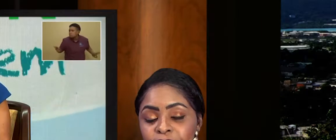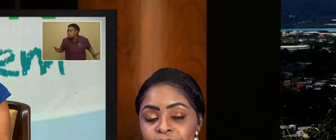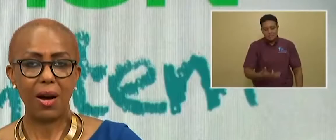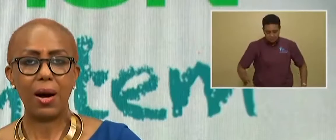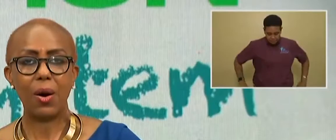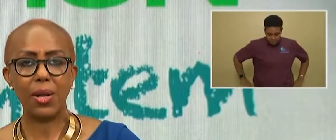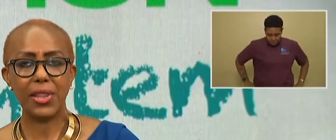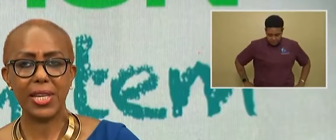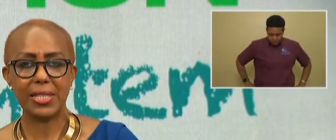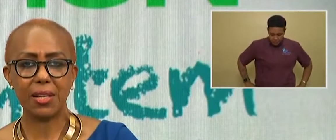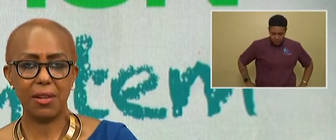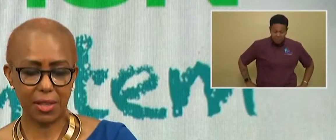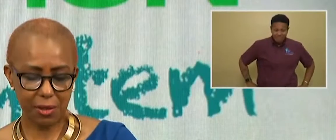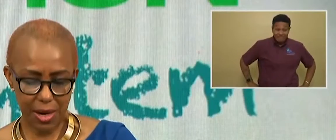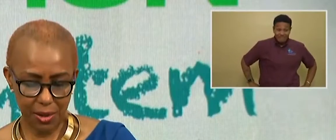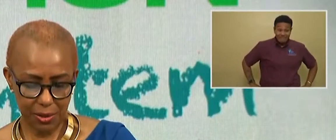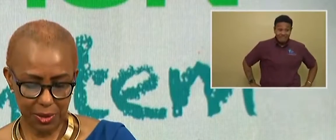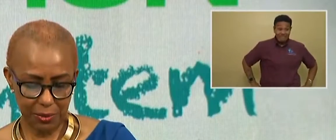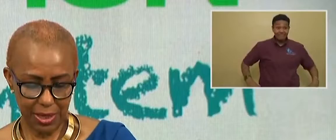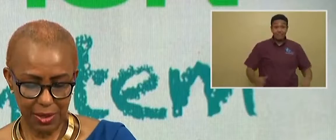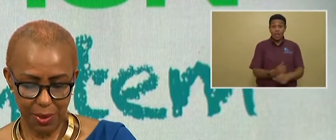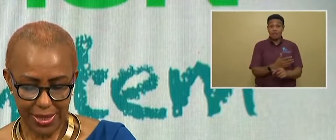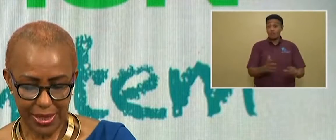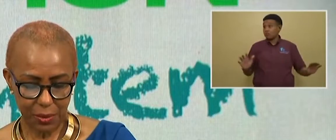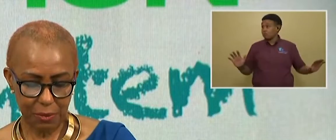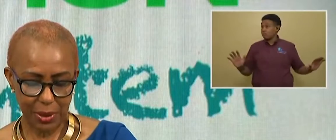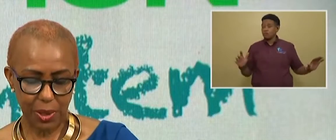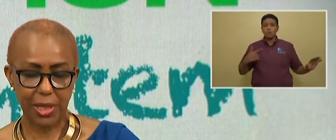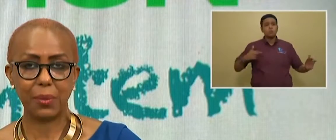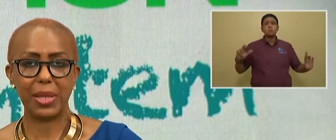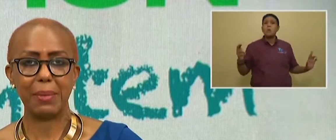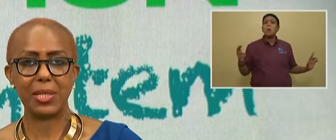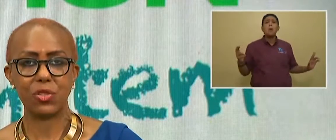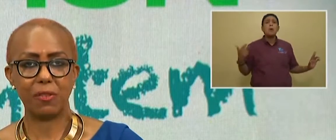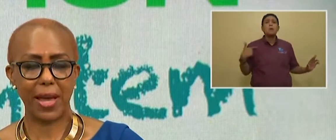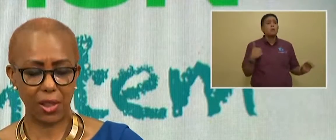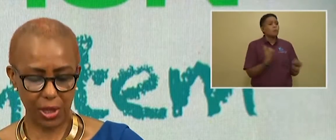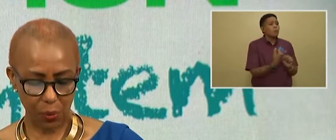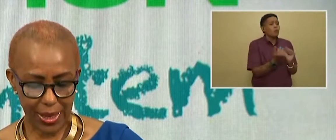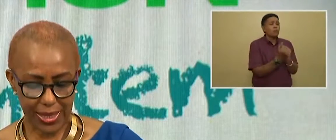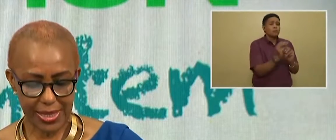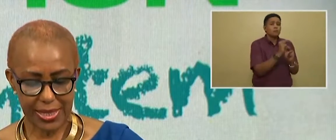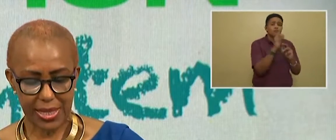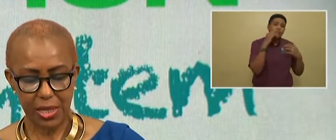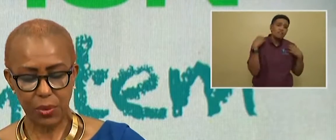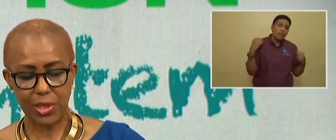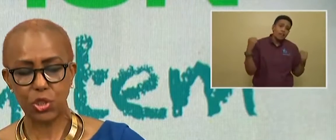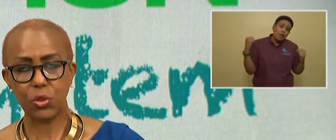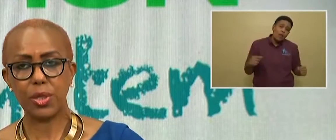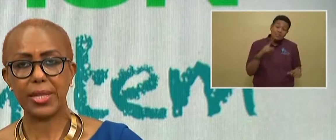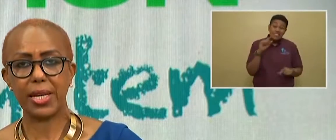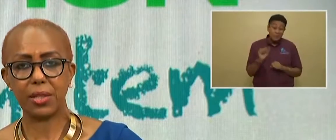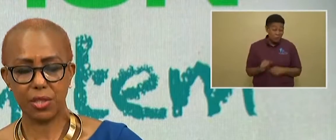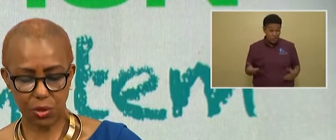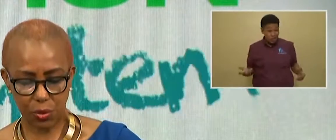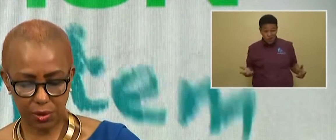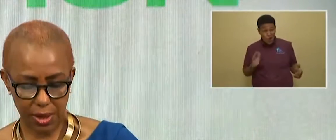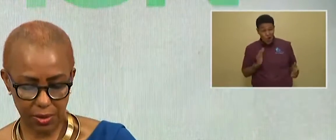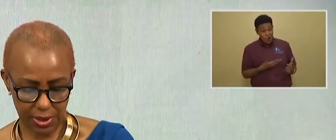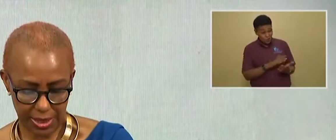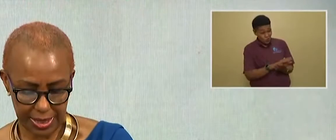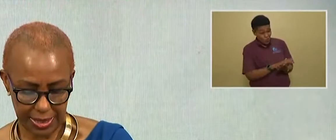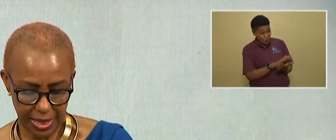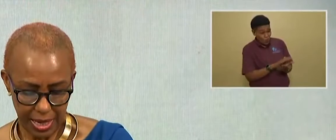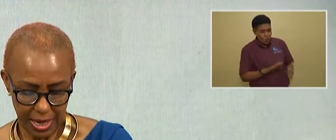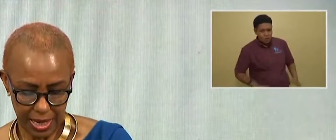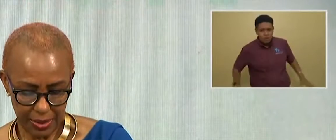September. All things on the ground are ready. We've been working with the Ministry of Health and Wellness to ensure that our school